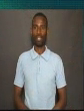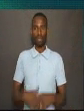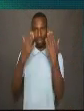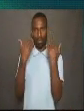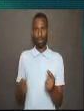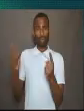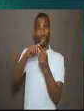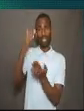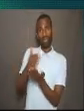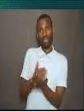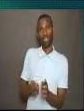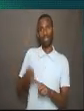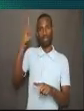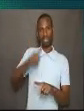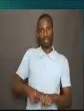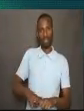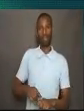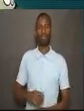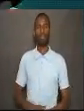Let's get back to our lesson.